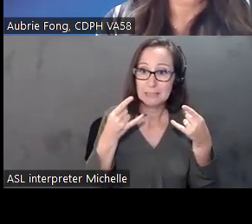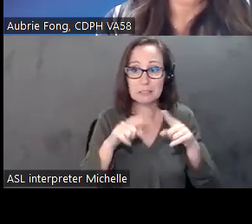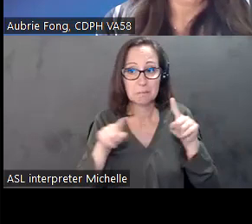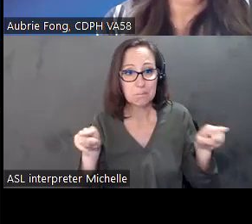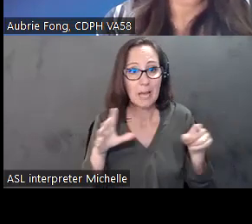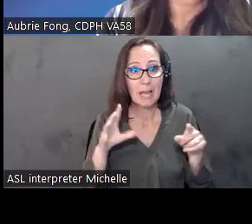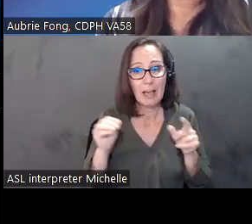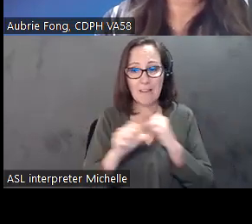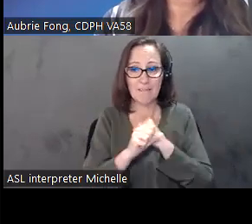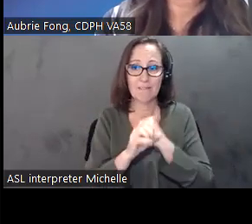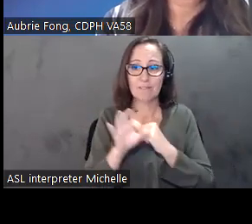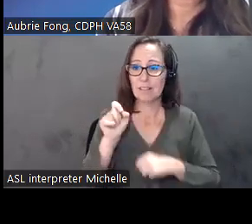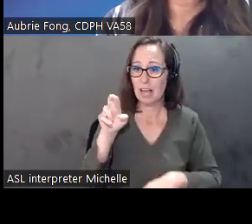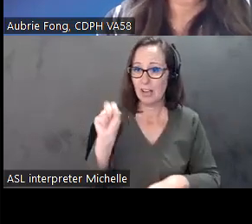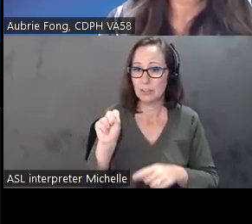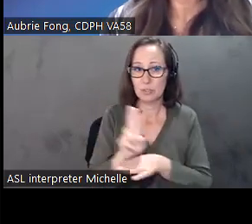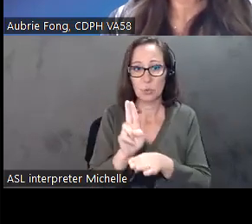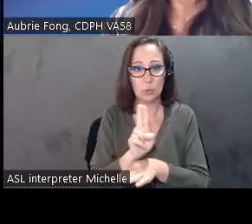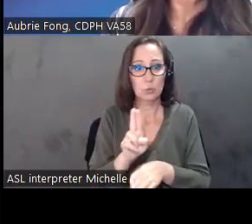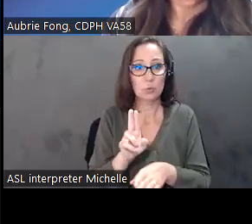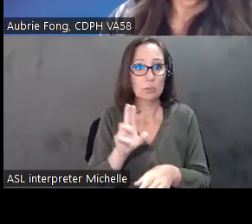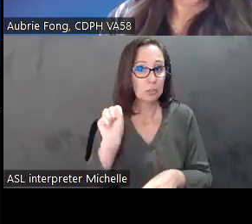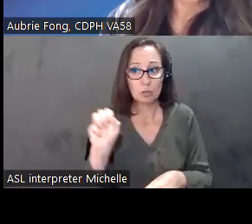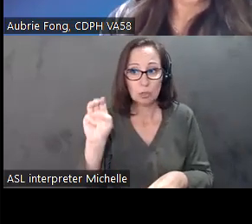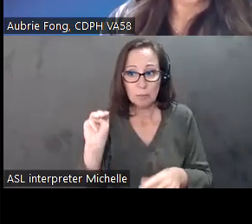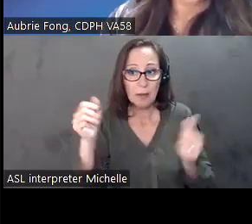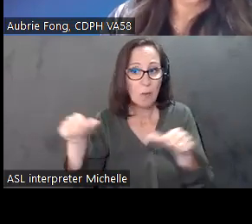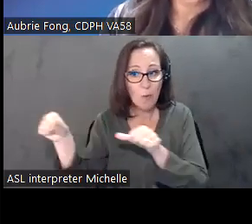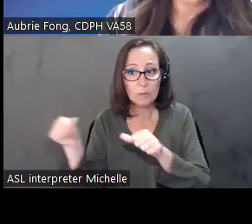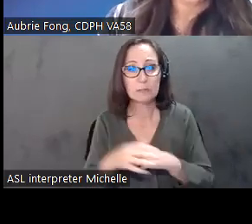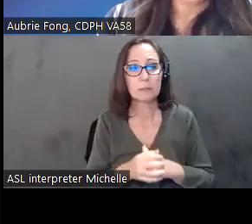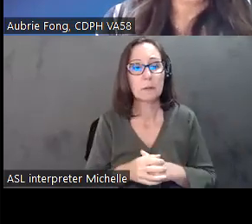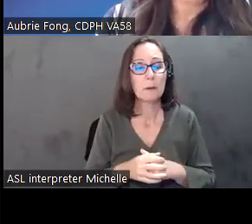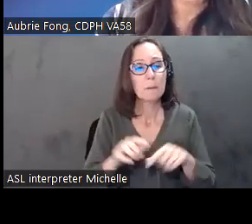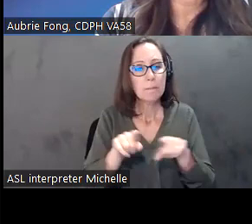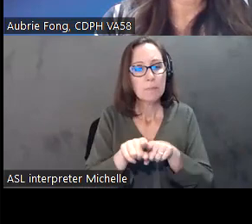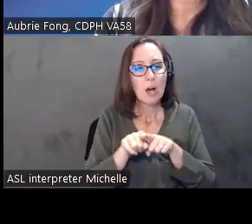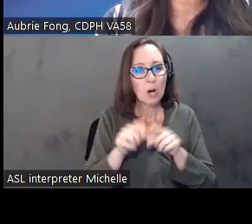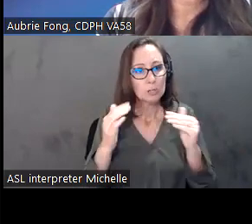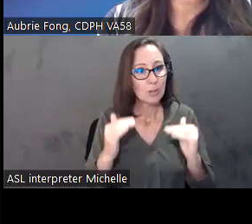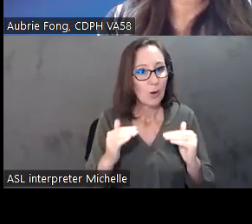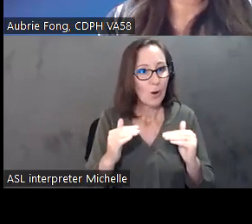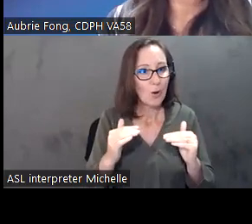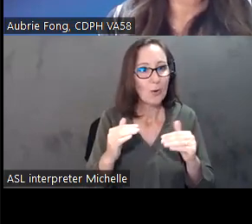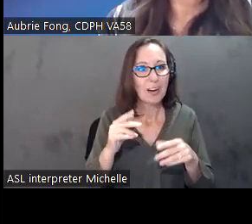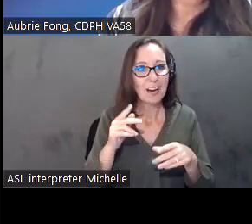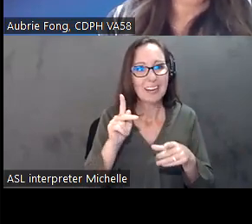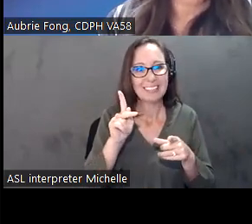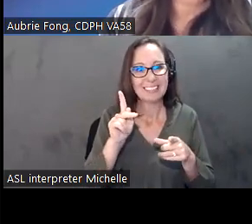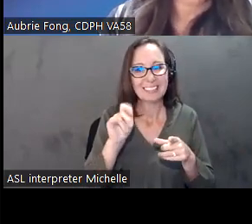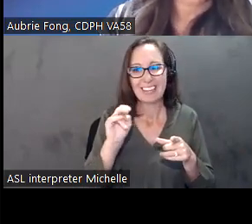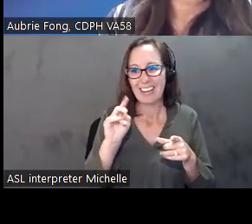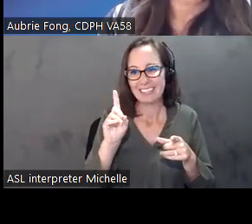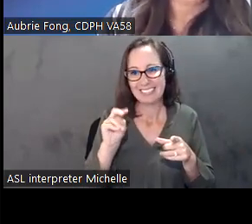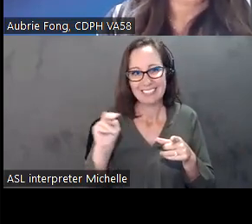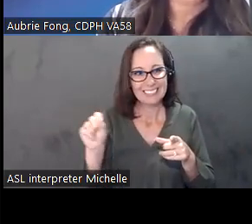all to use, and social media assets as well. Also leaning into kindness for our masking